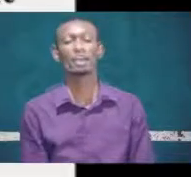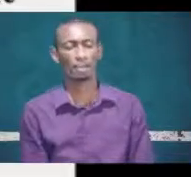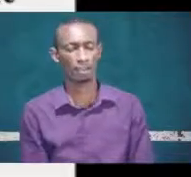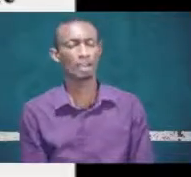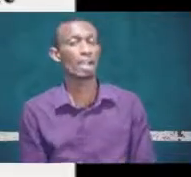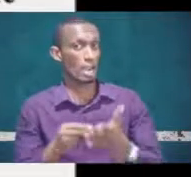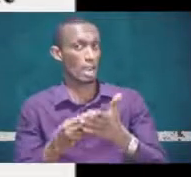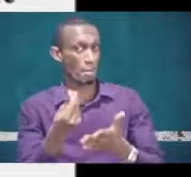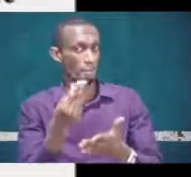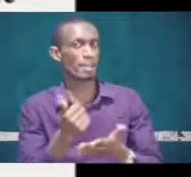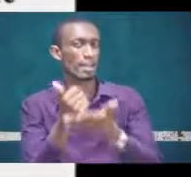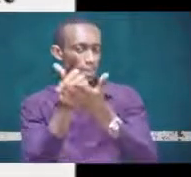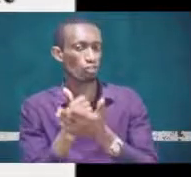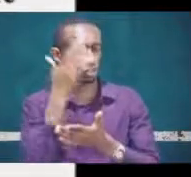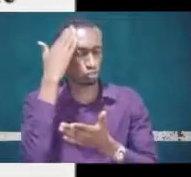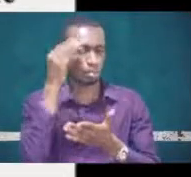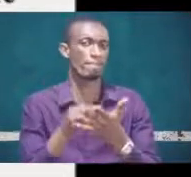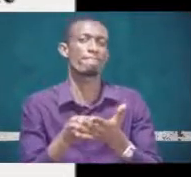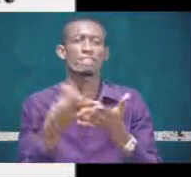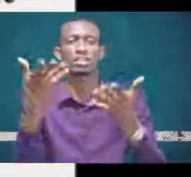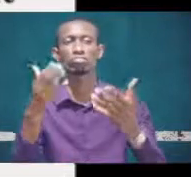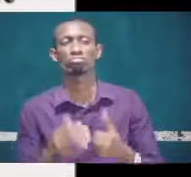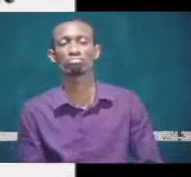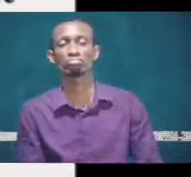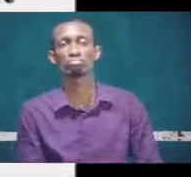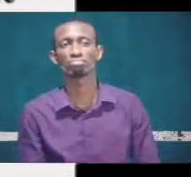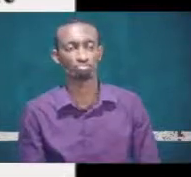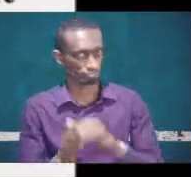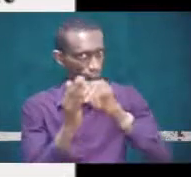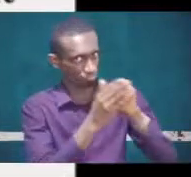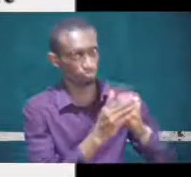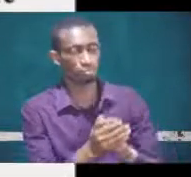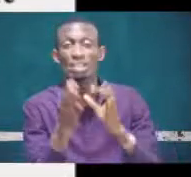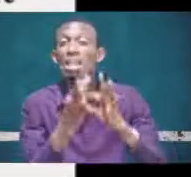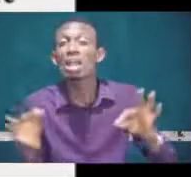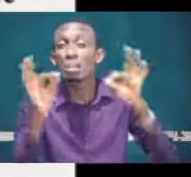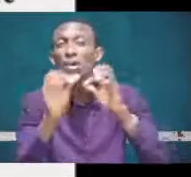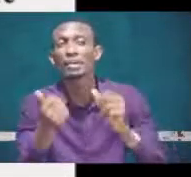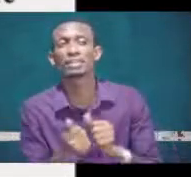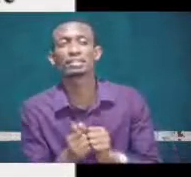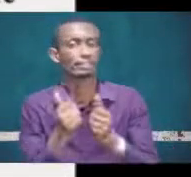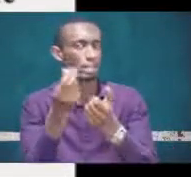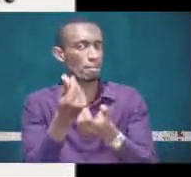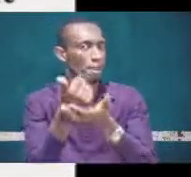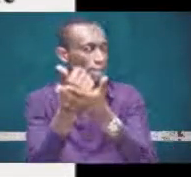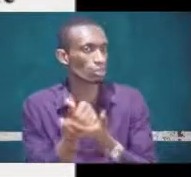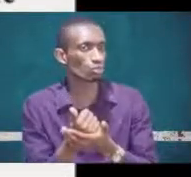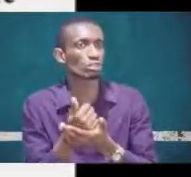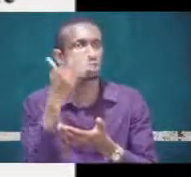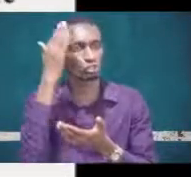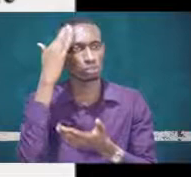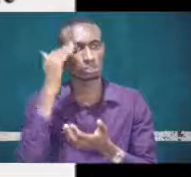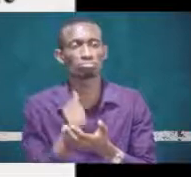The next function is store of value. Money acts as a store of value, especially perishable